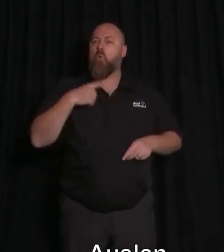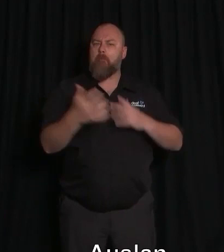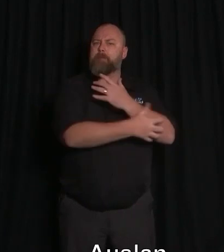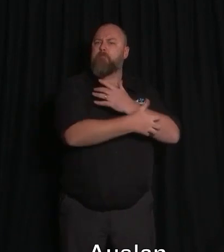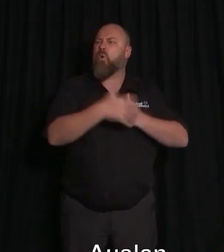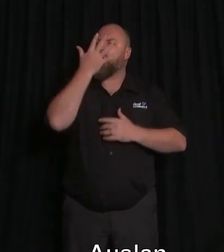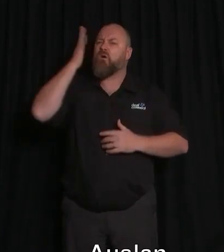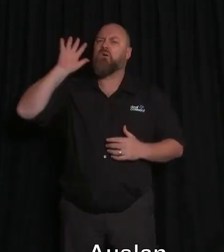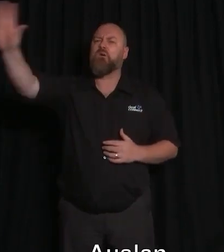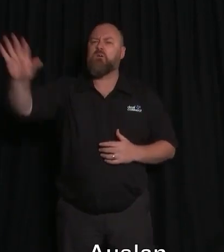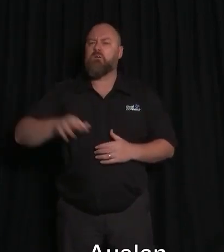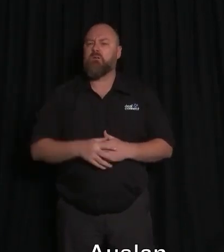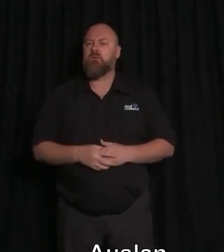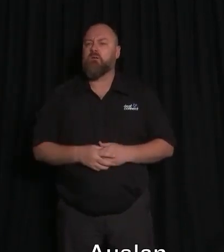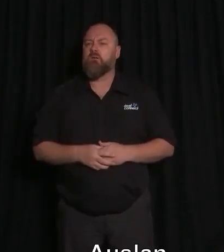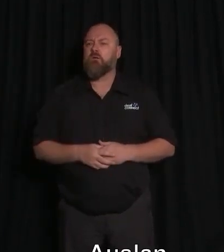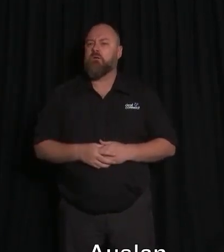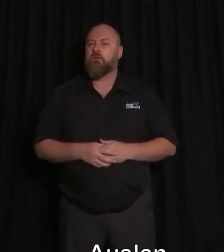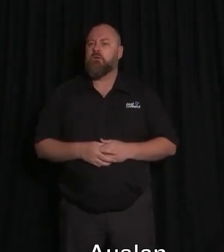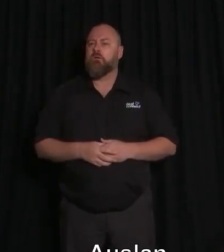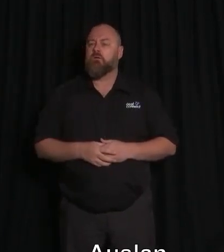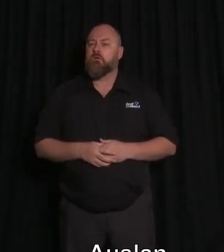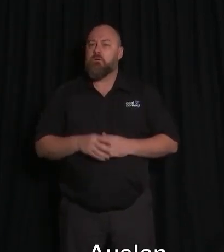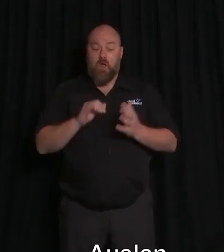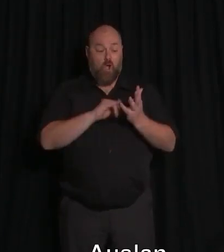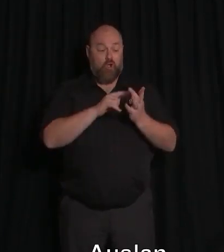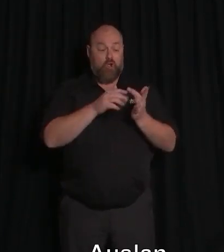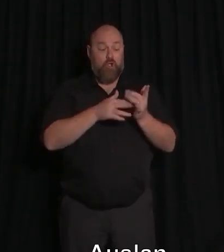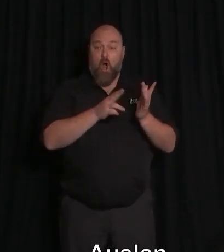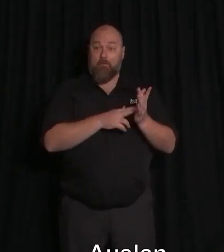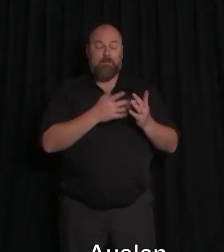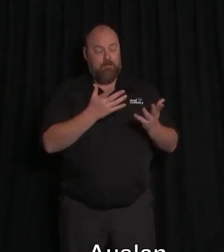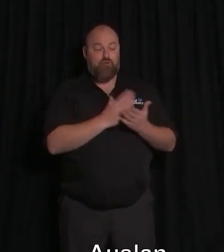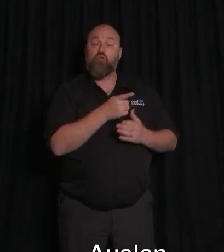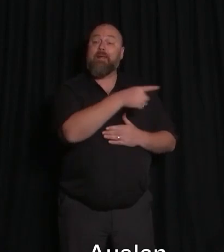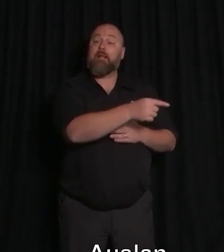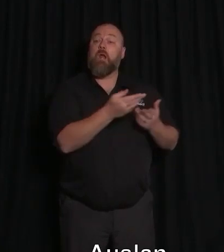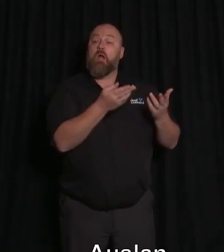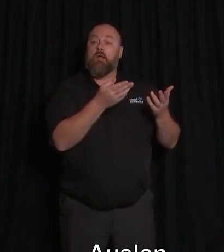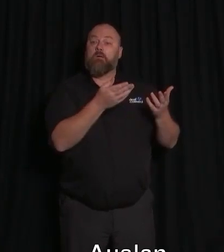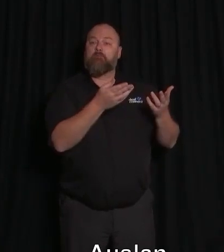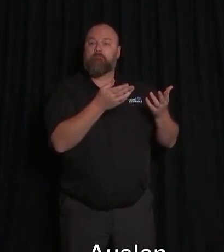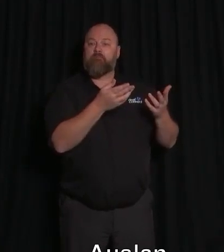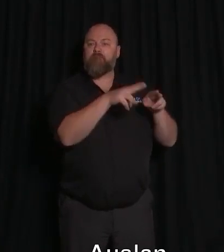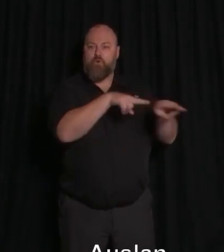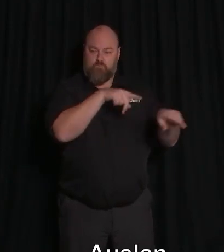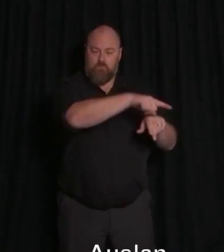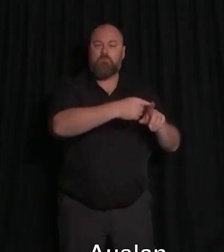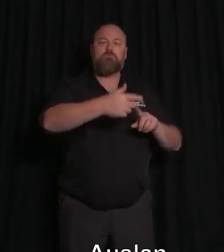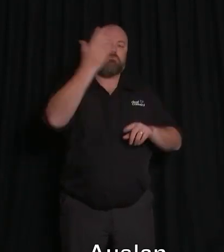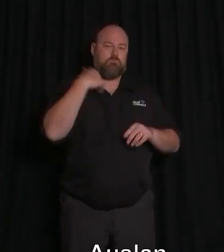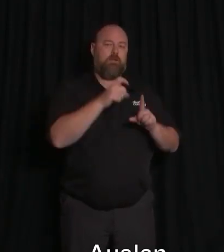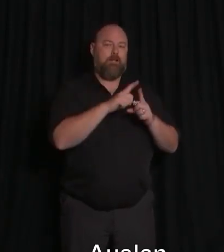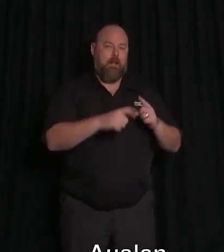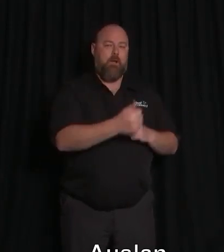the basis for the foundation of the treatment action campaign. It was at his funeral in December 1998 that